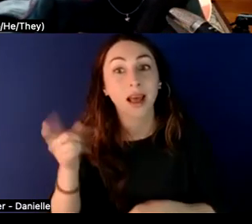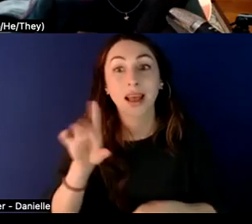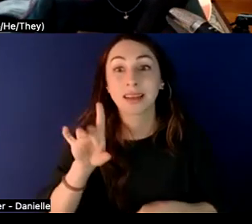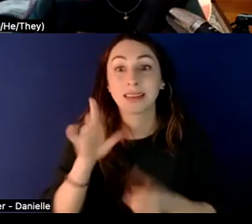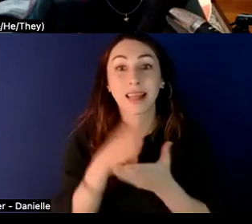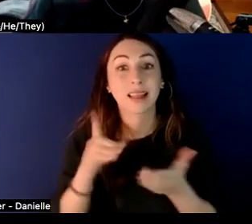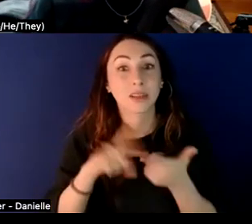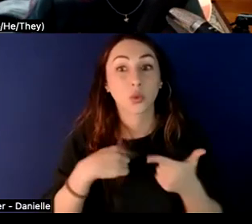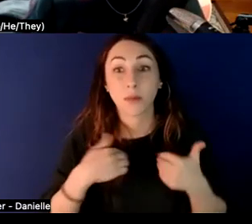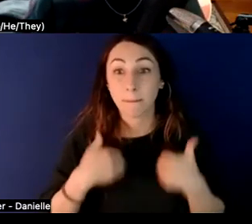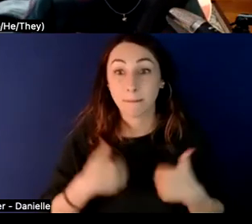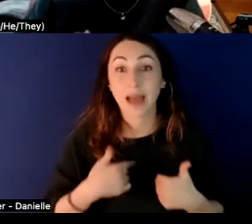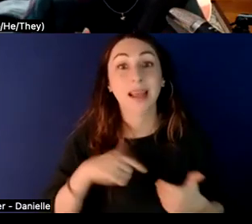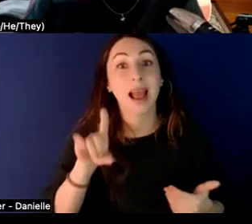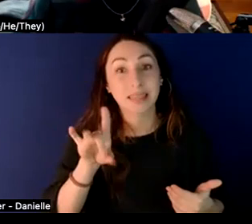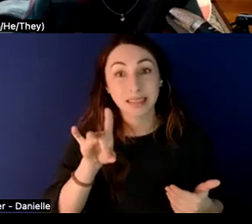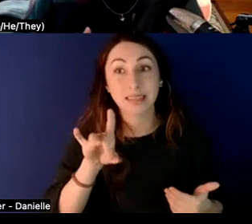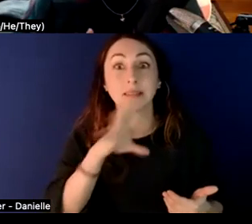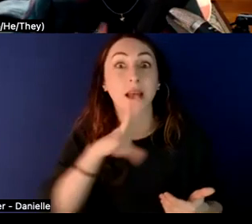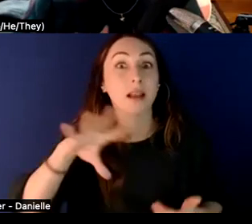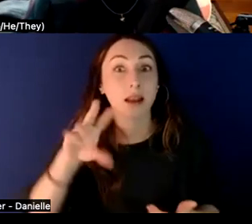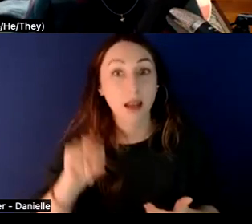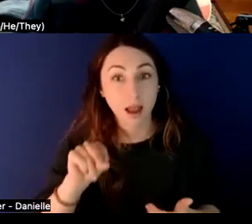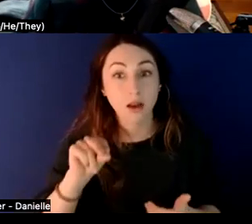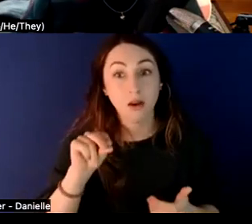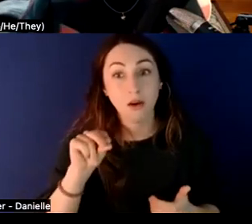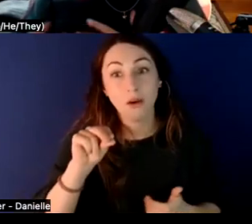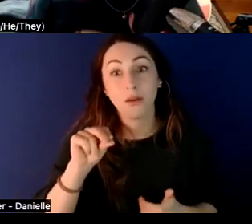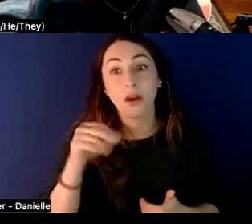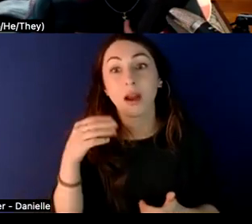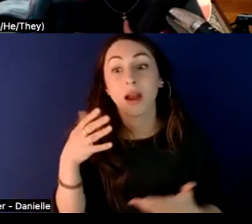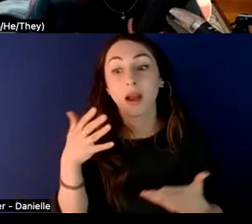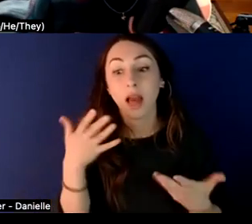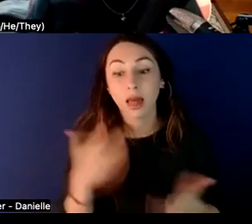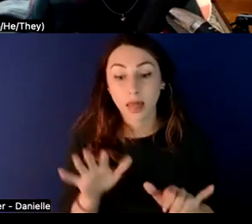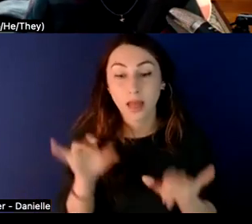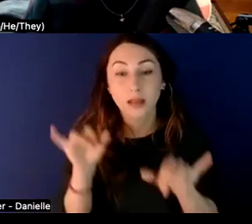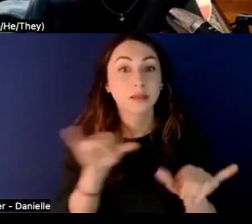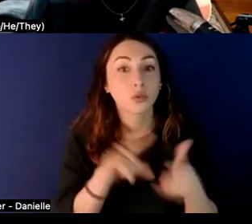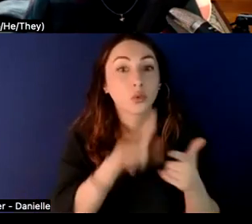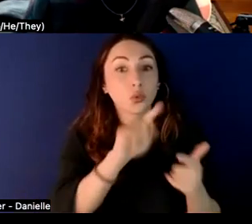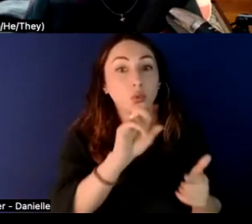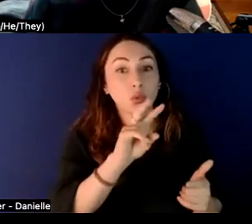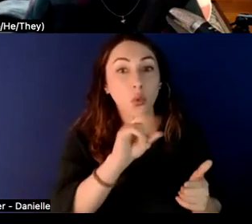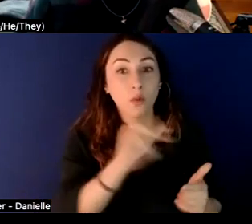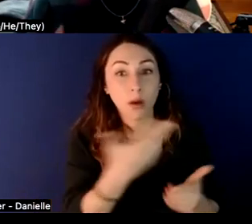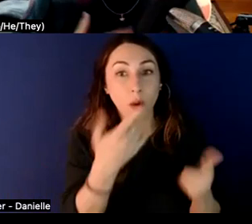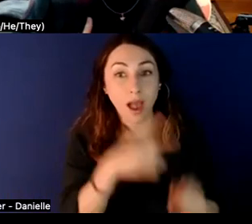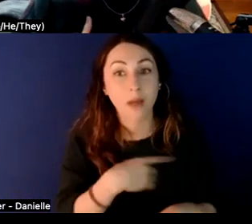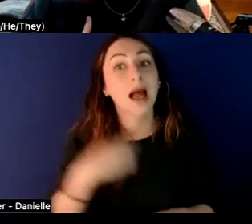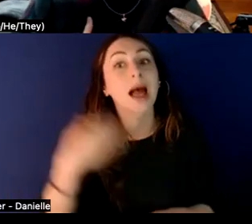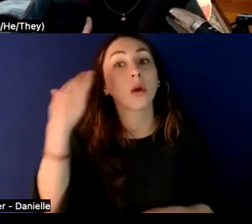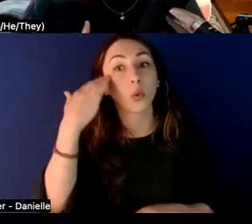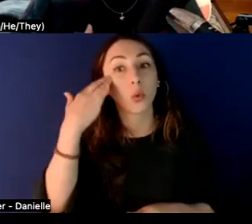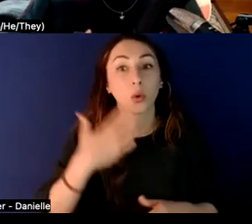body that I said no to out loud. And then it was to the point where similarly to Tova's story, where I knew what the